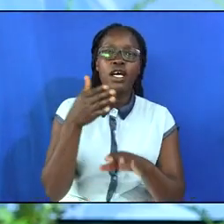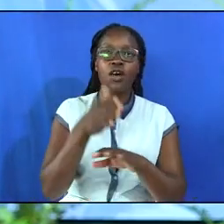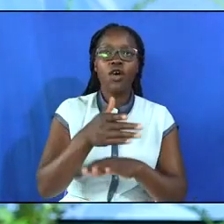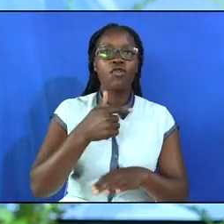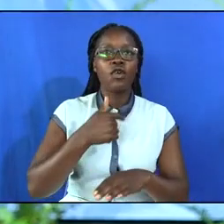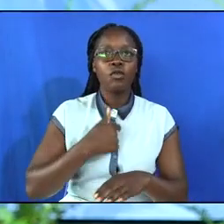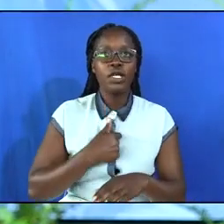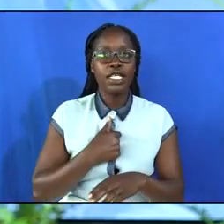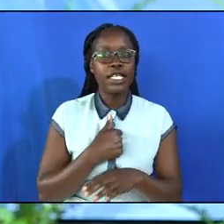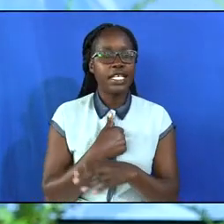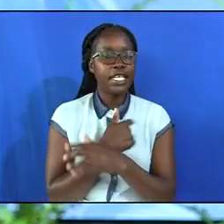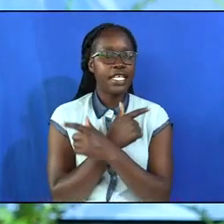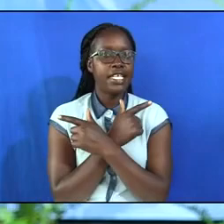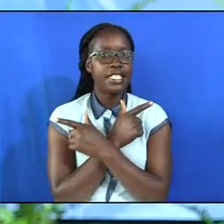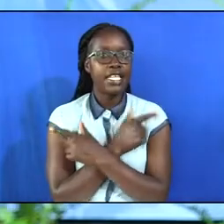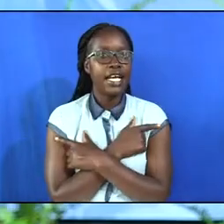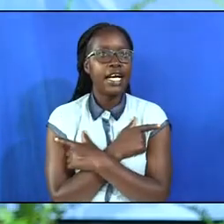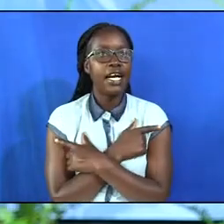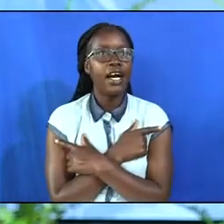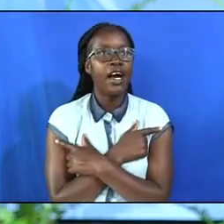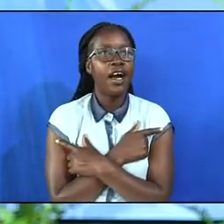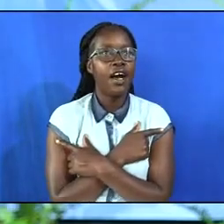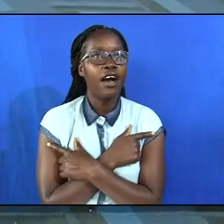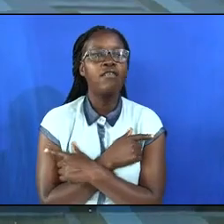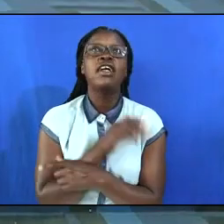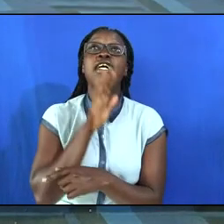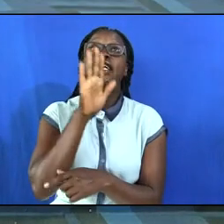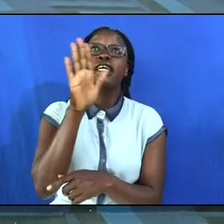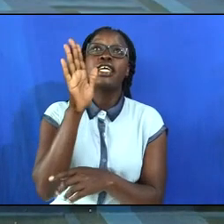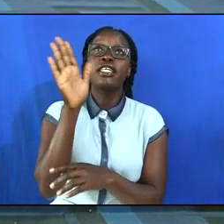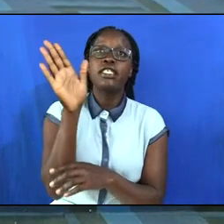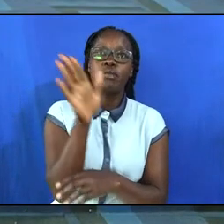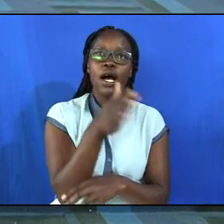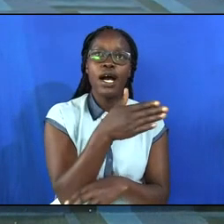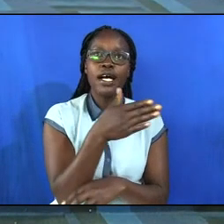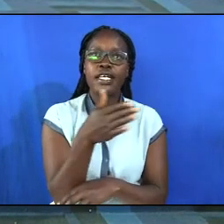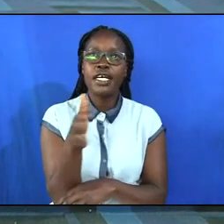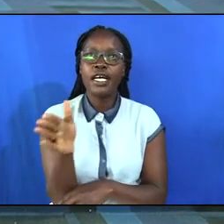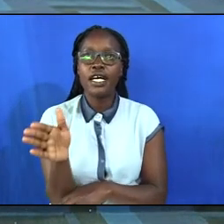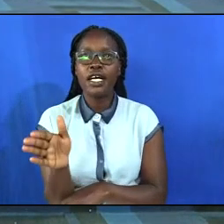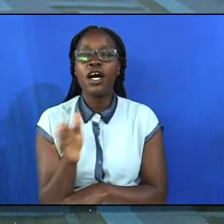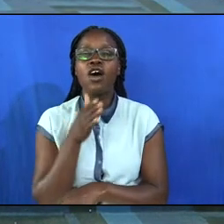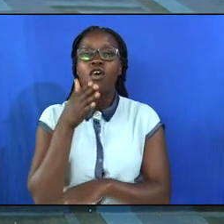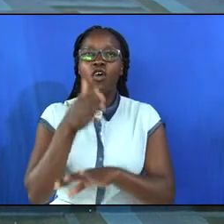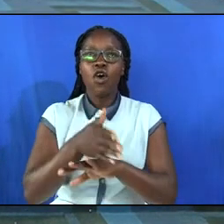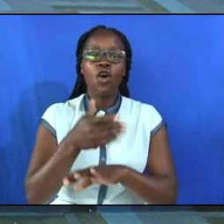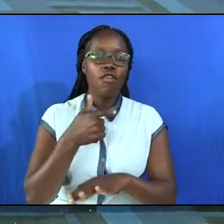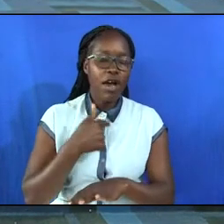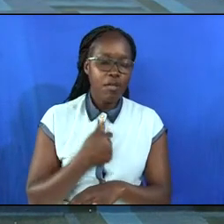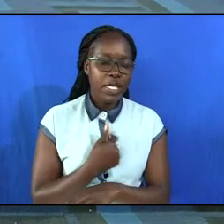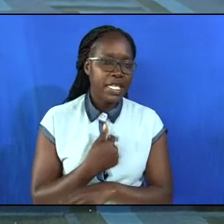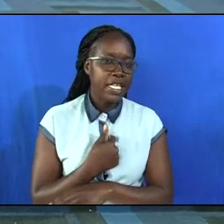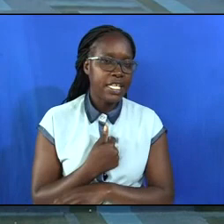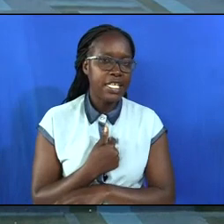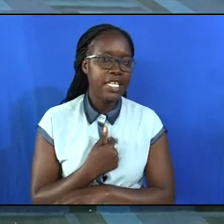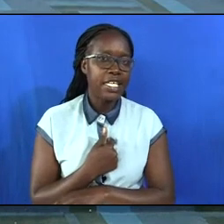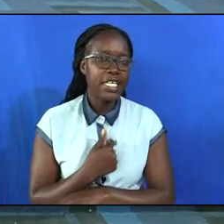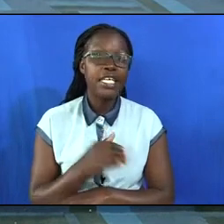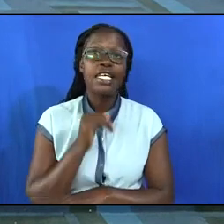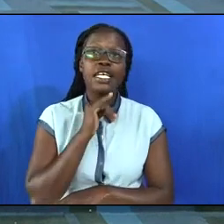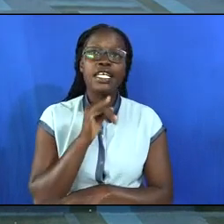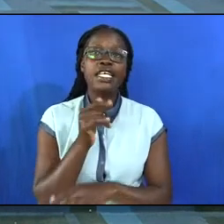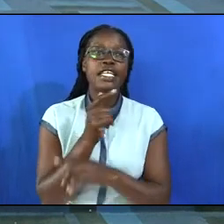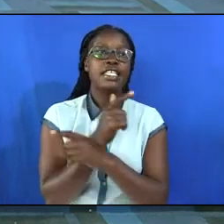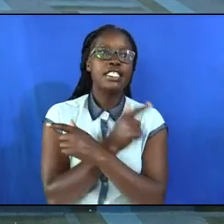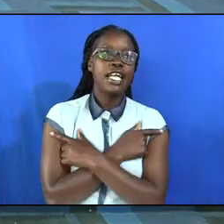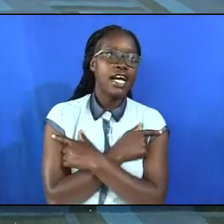His banner over me is love. His banner over me.